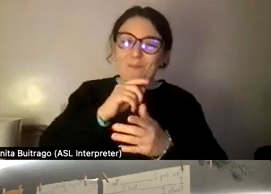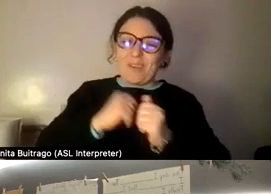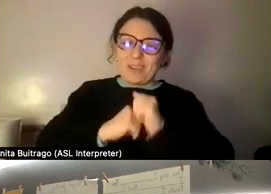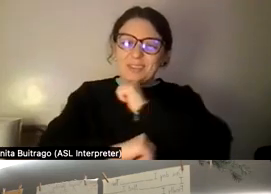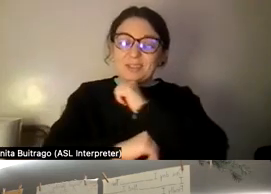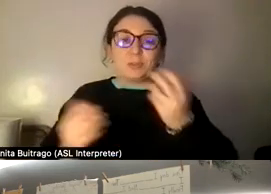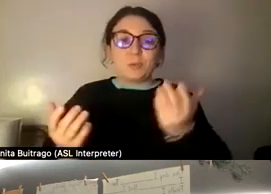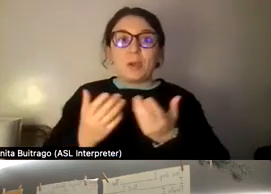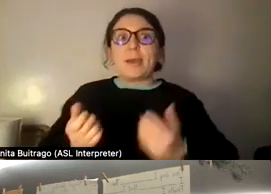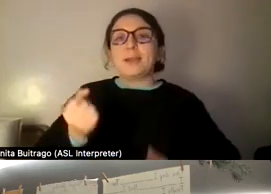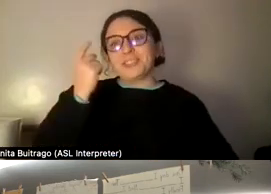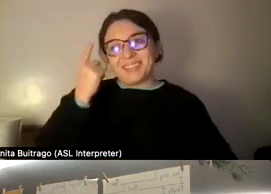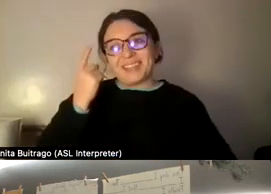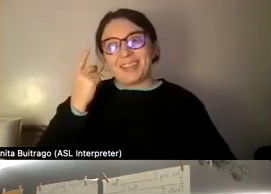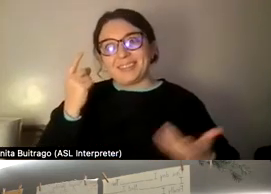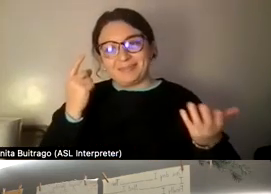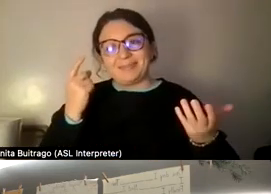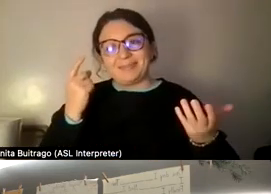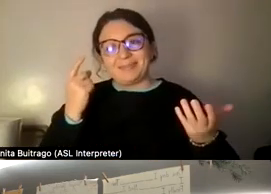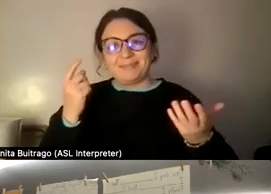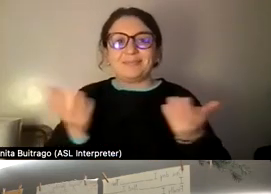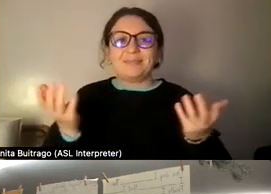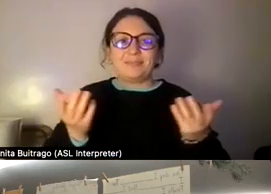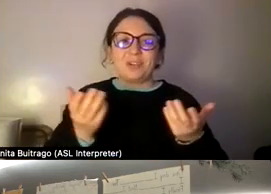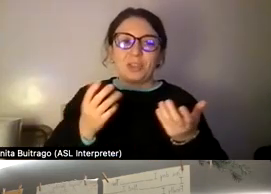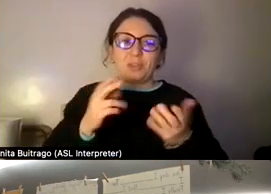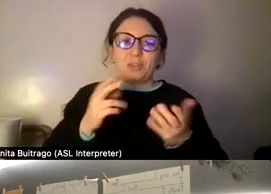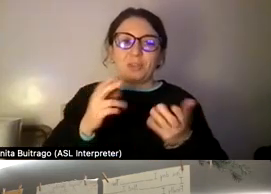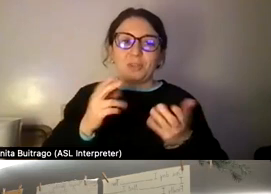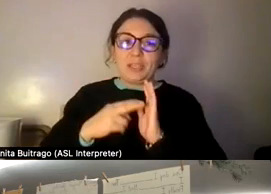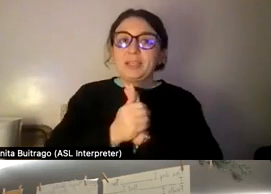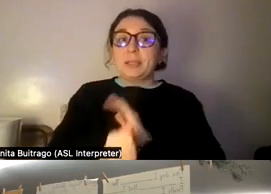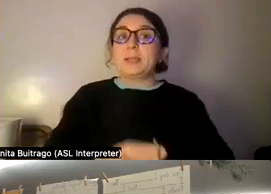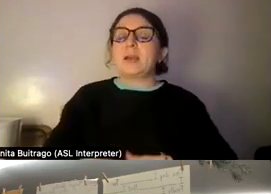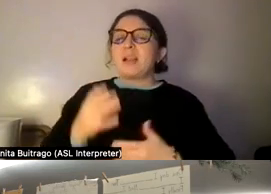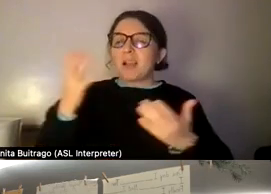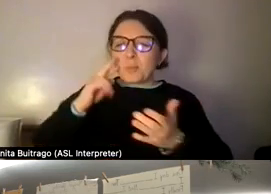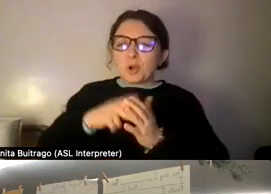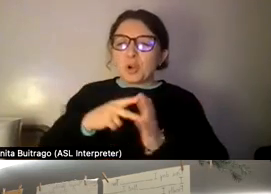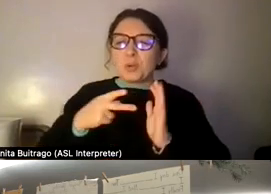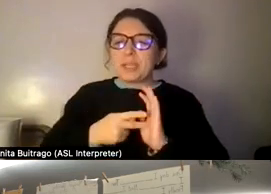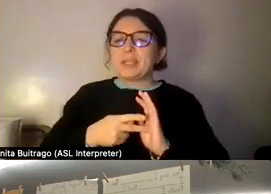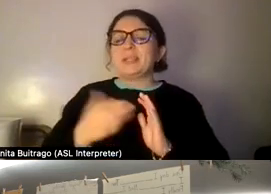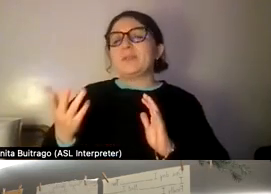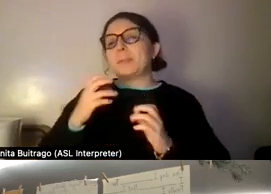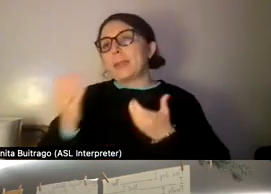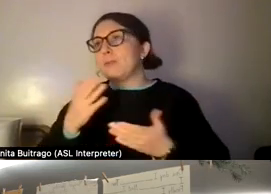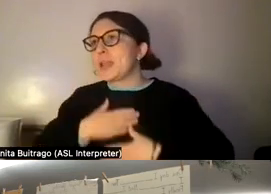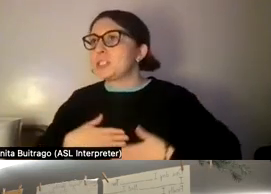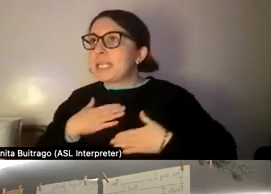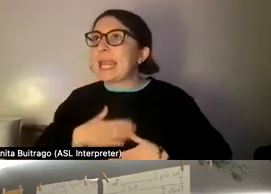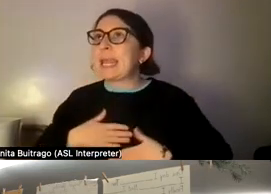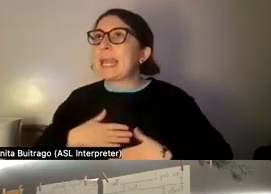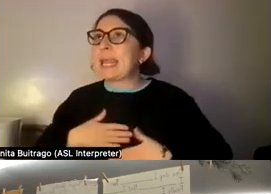understand what we read. We have a lot of different purposes for why we read. Sometimes we read for entertainment. Sometimes we read to